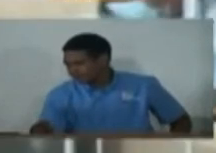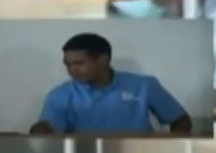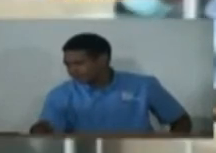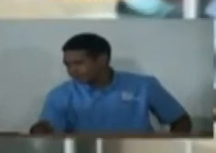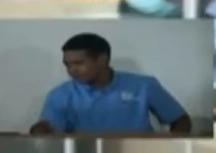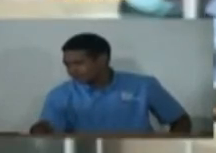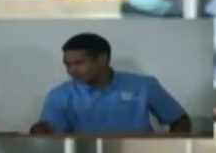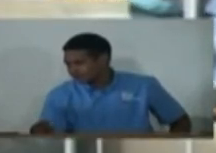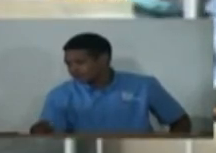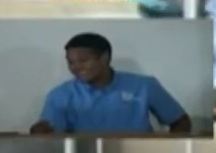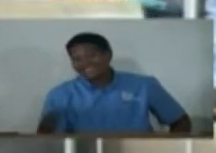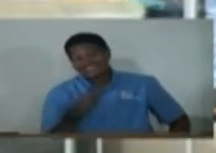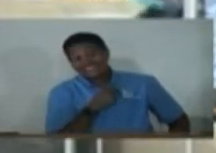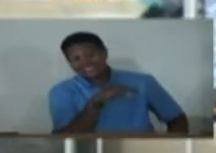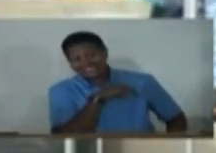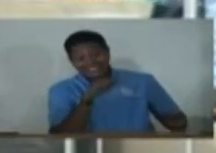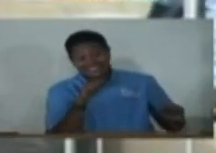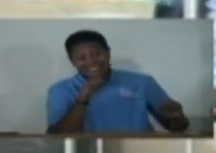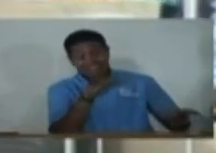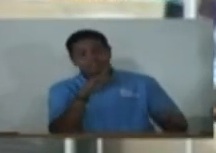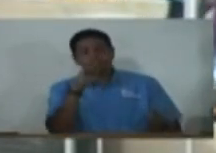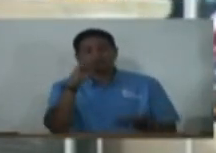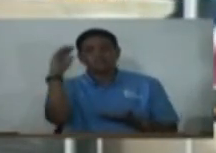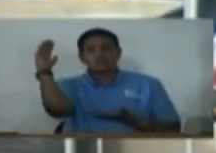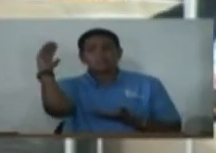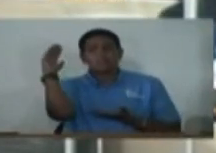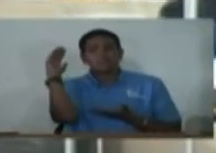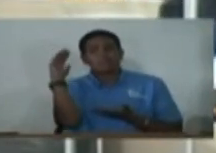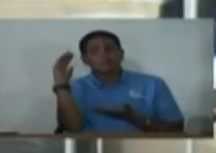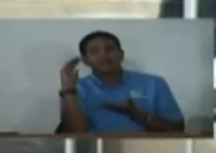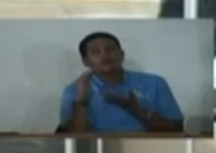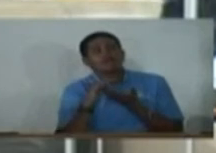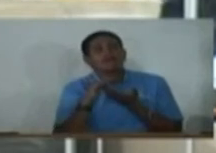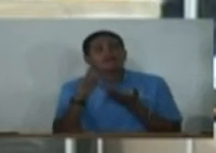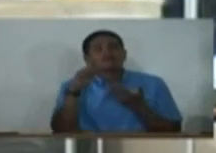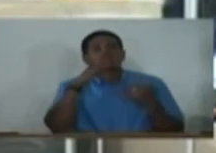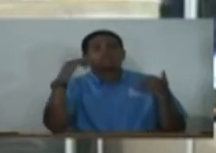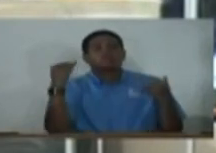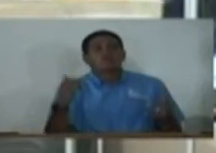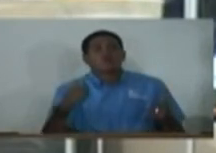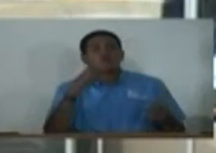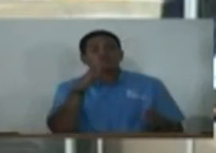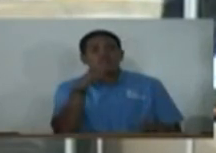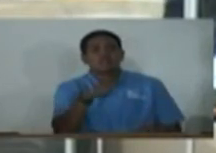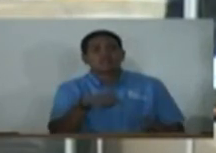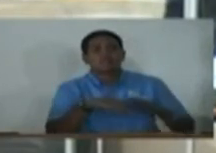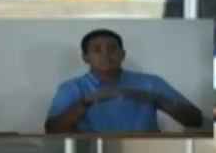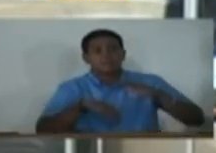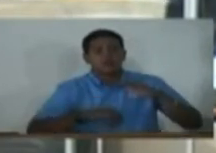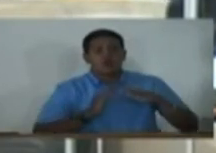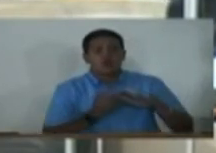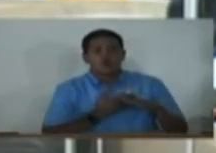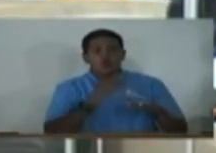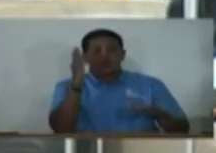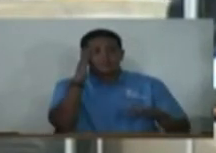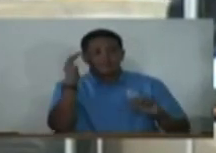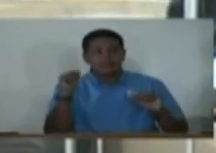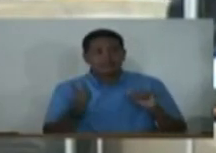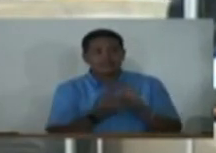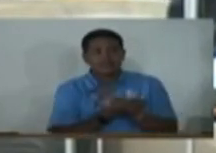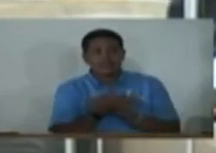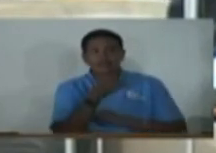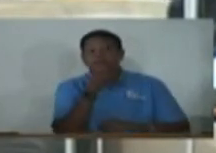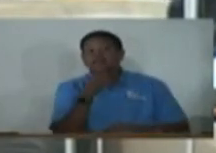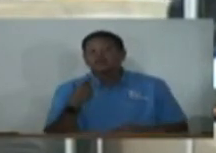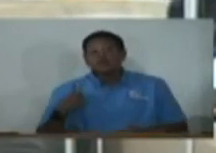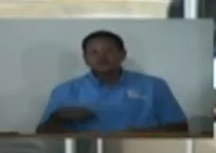While our hospitalizations have been trending down and are now significantly below our bed capacity, we